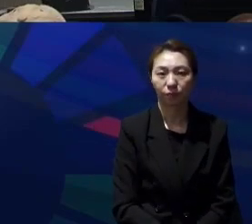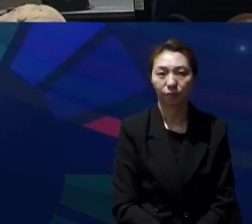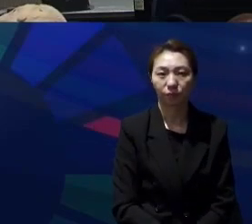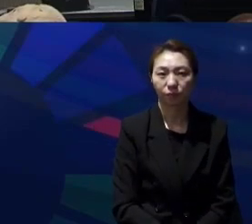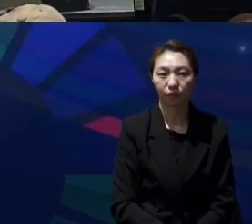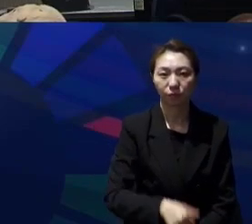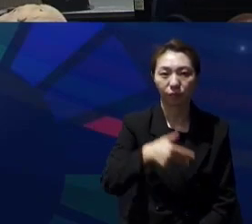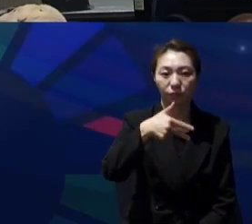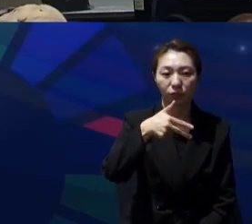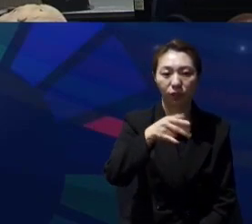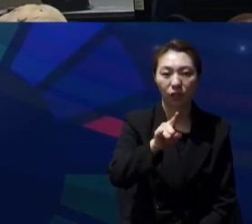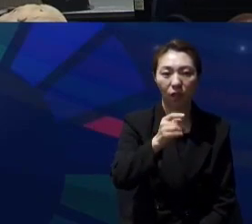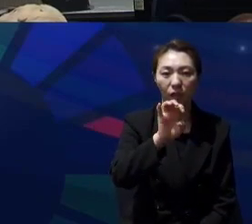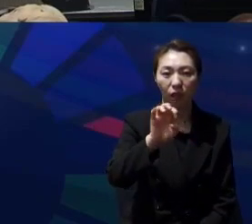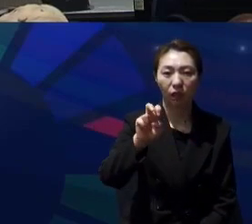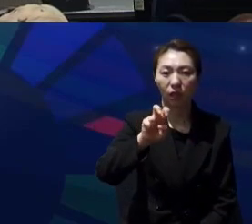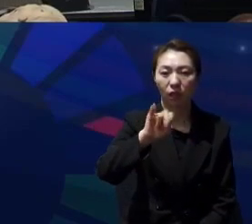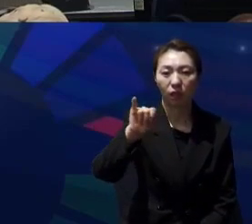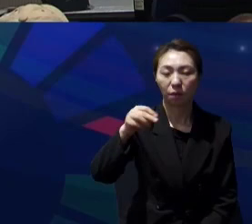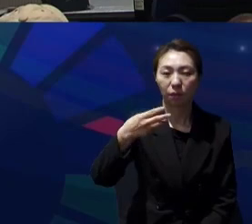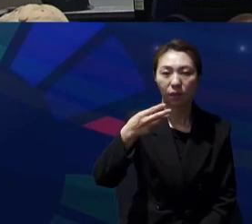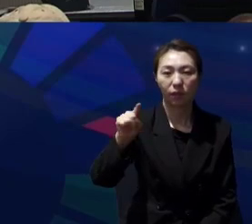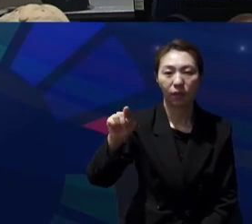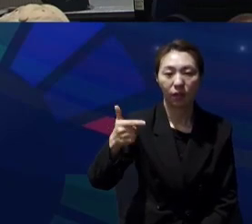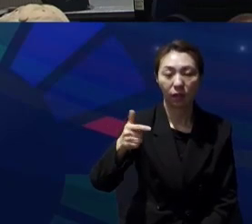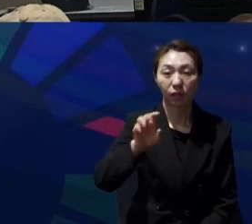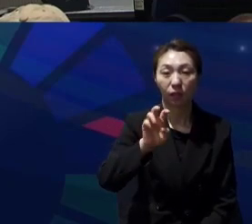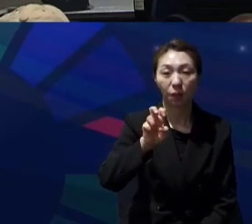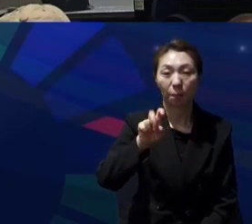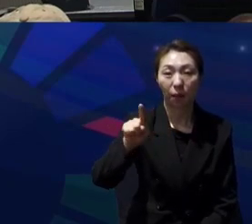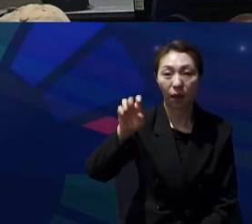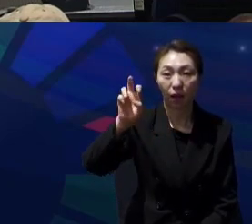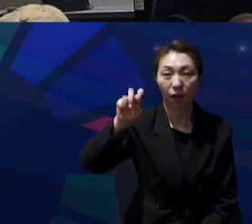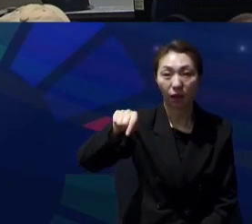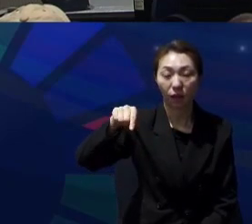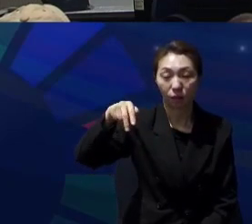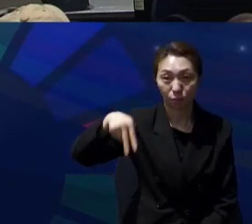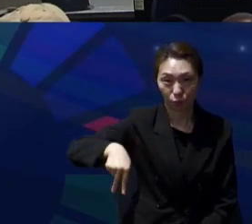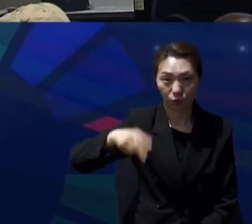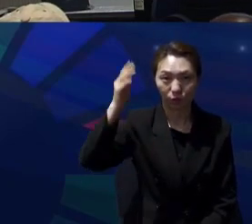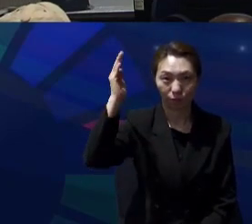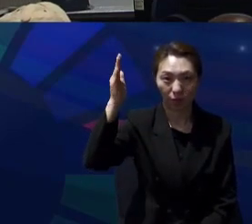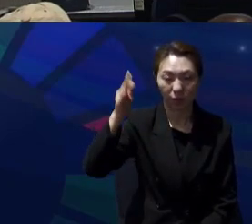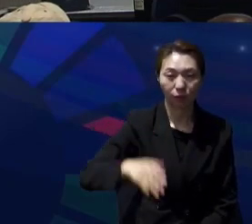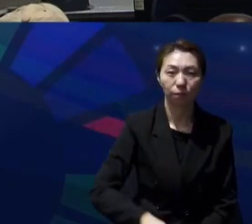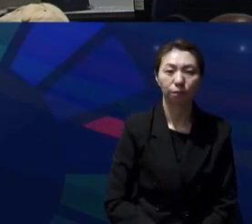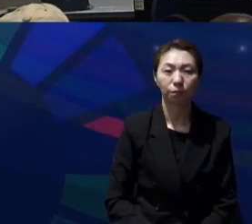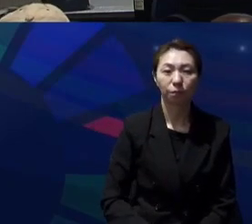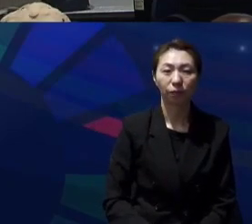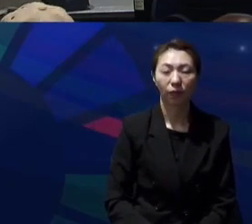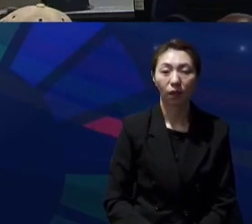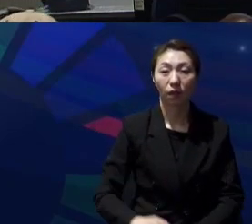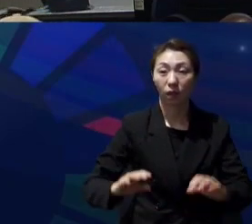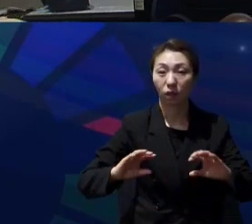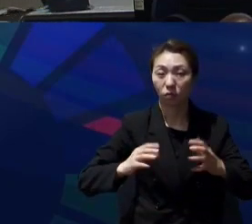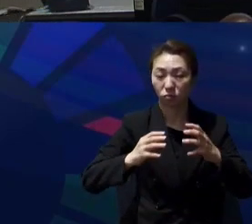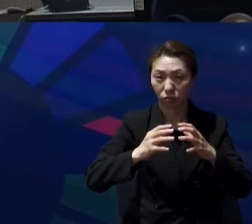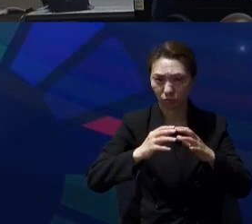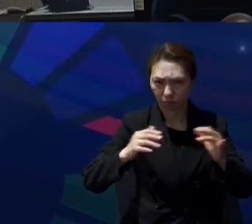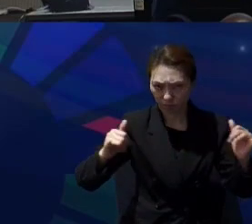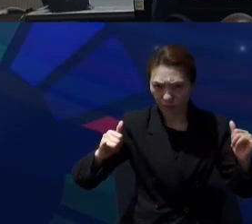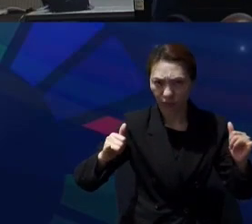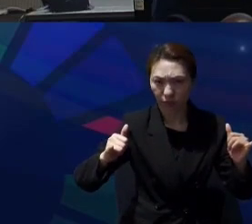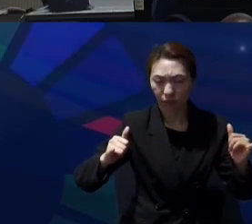will talk on the Anthropocene, which is the real threat in global health.